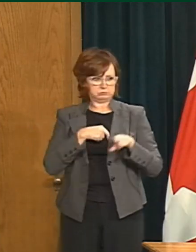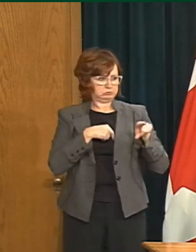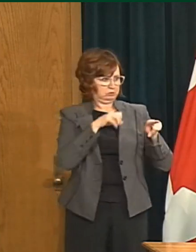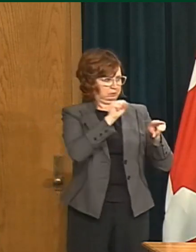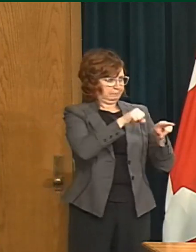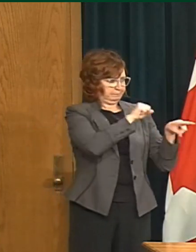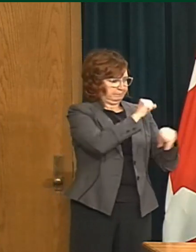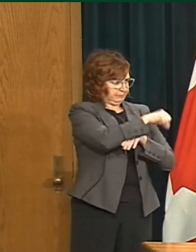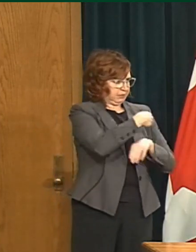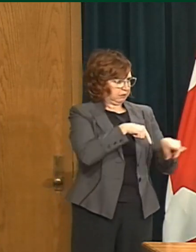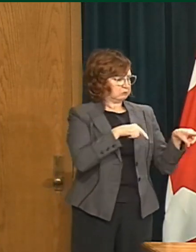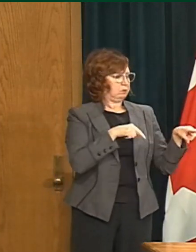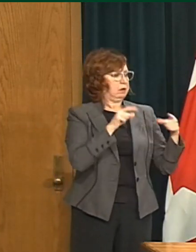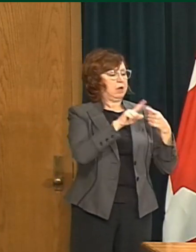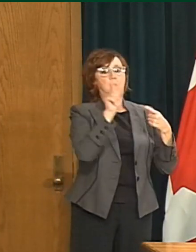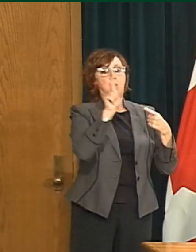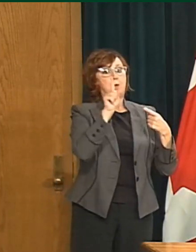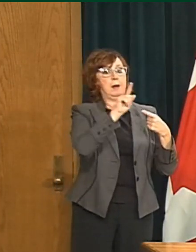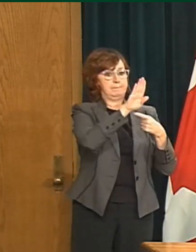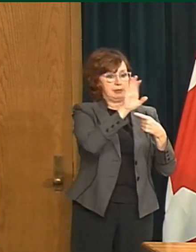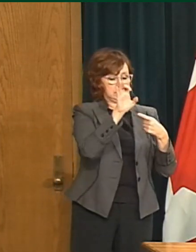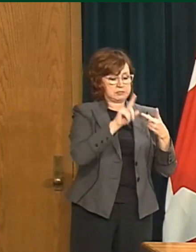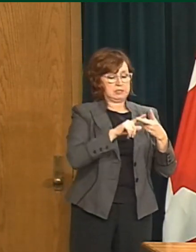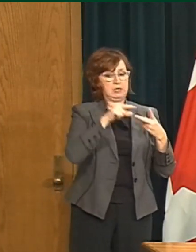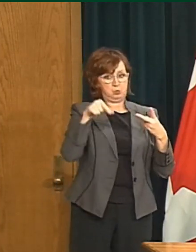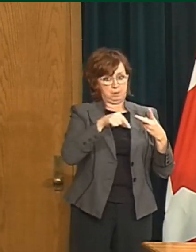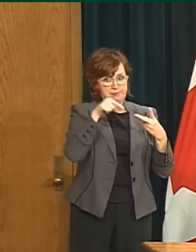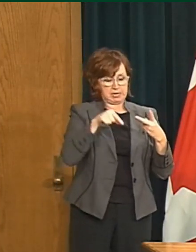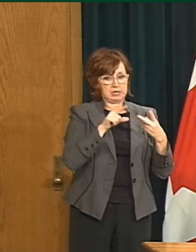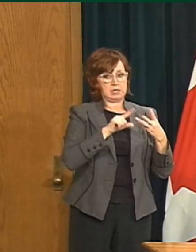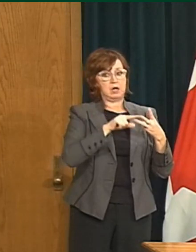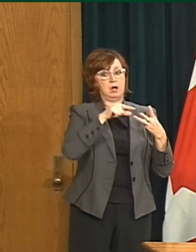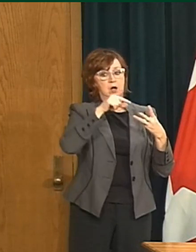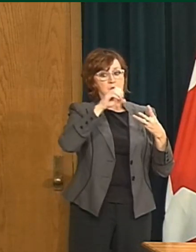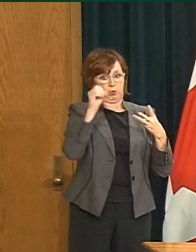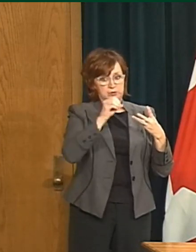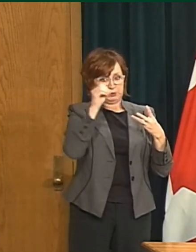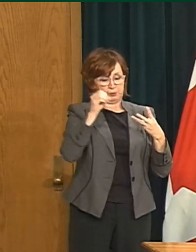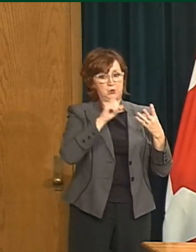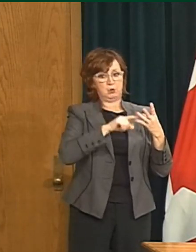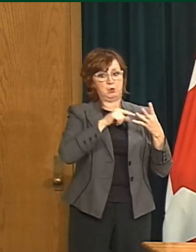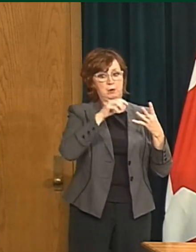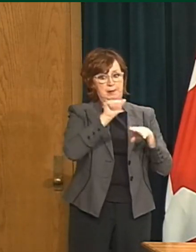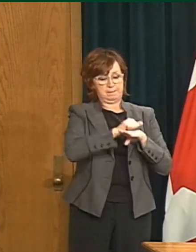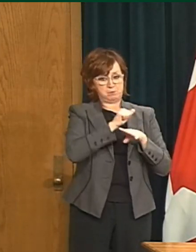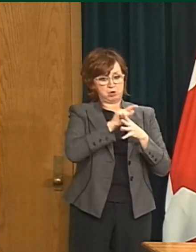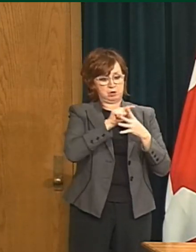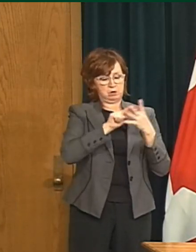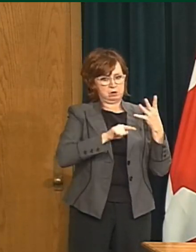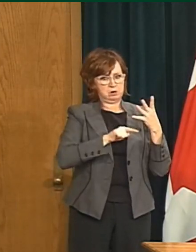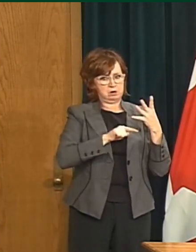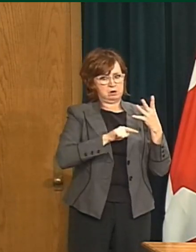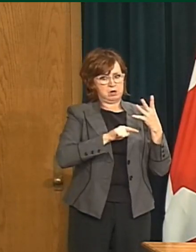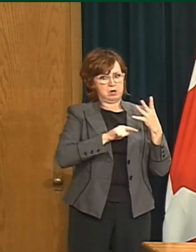Columbia, we look at Quebec, even Ontario and Alberta seem to be farther